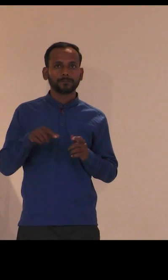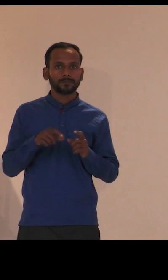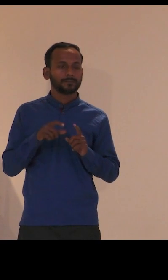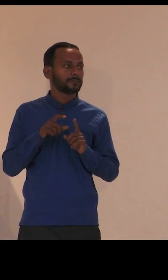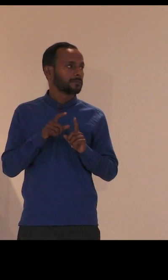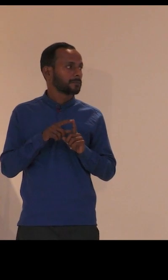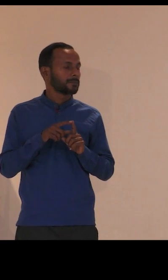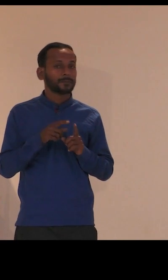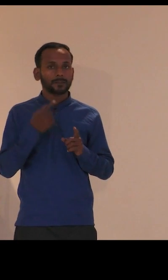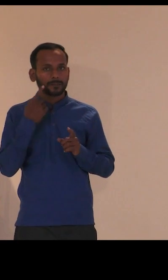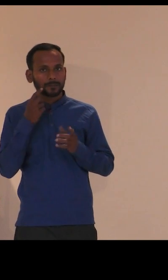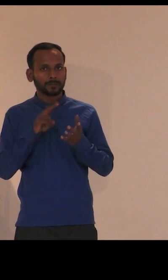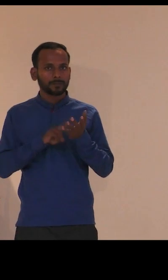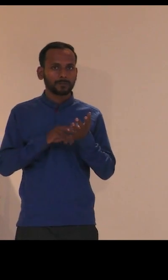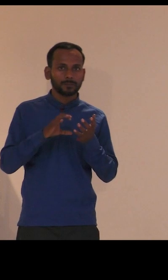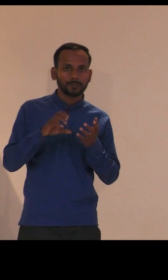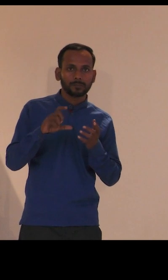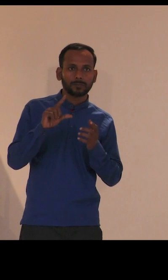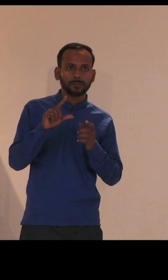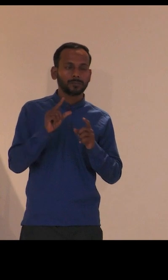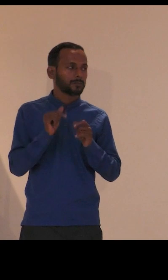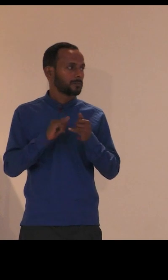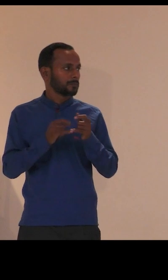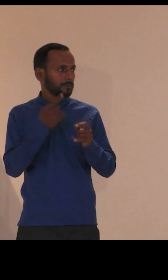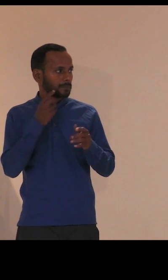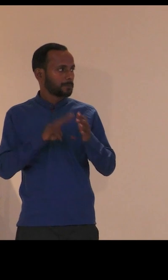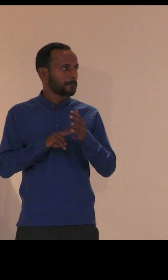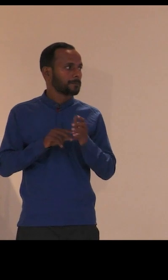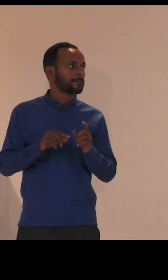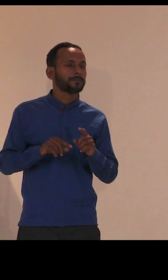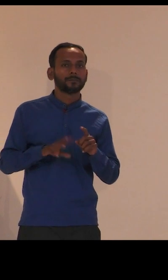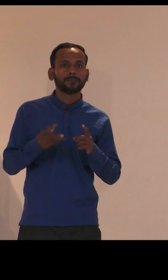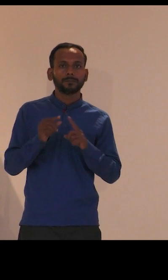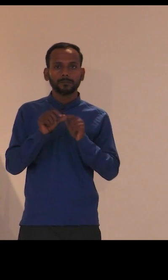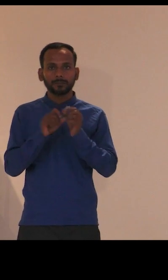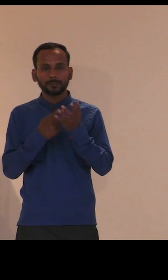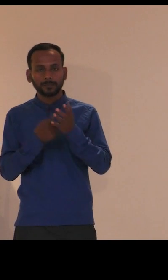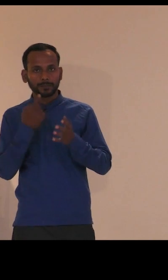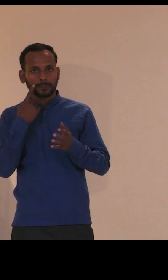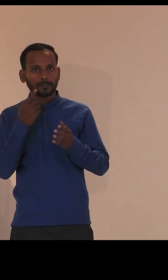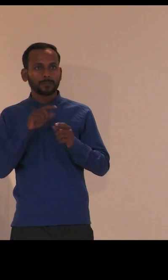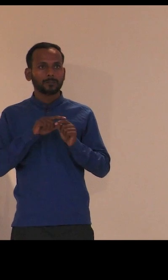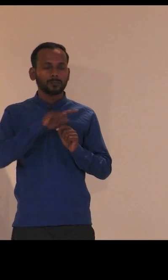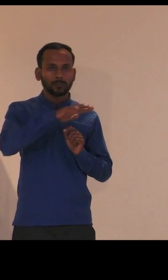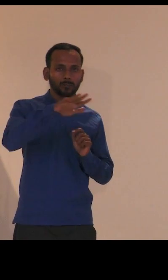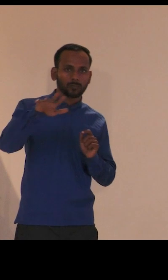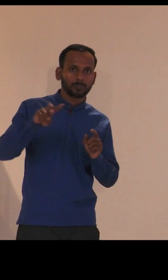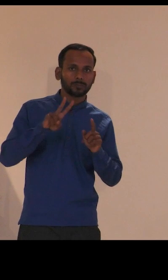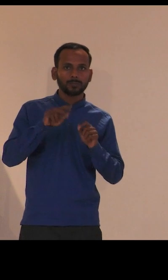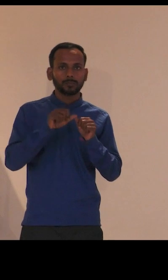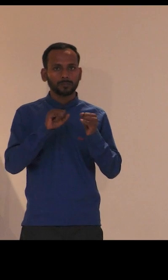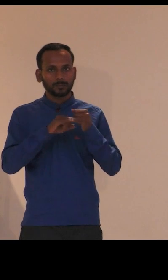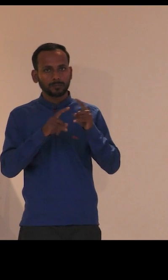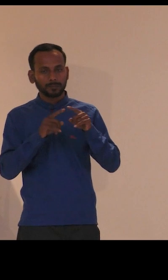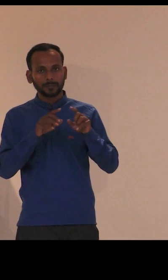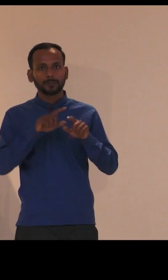and inclusivity, not only does PARI try to cover a vast area of